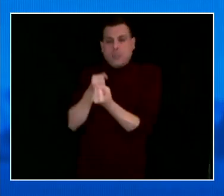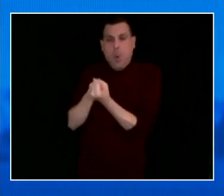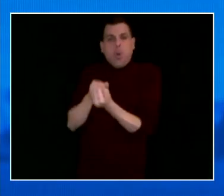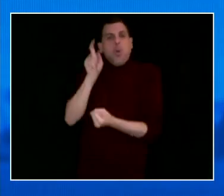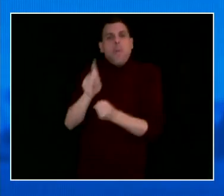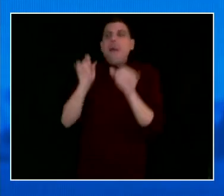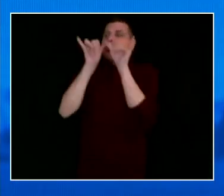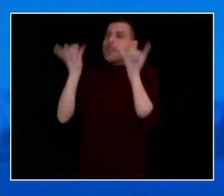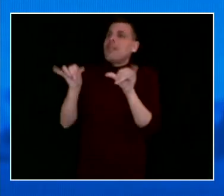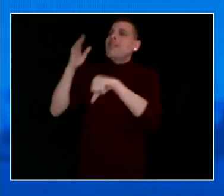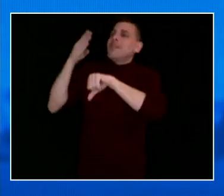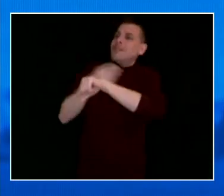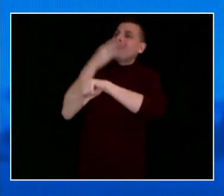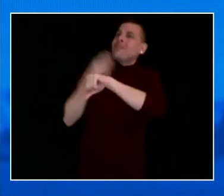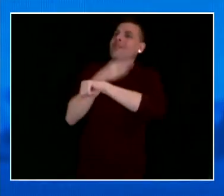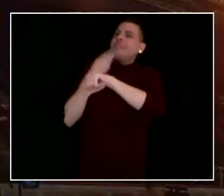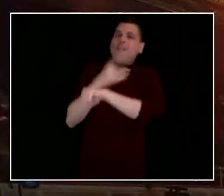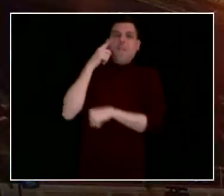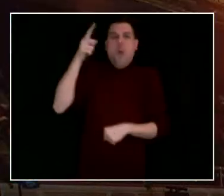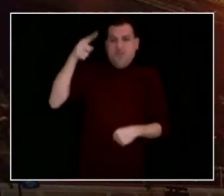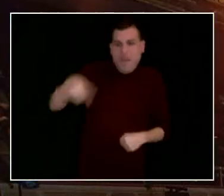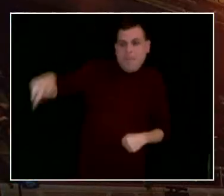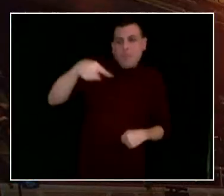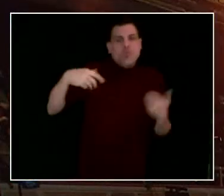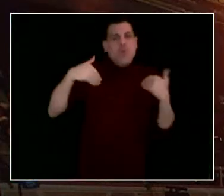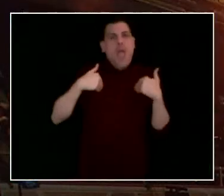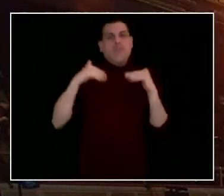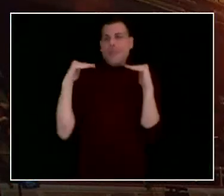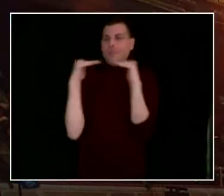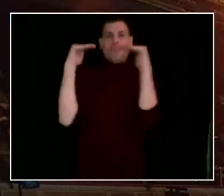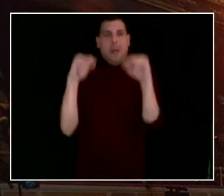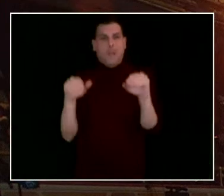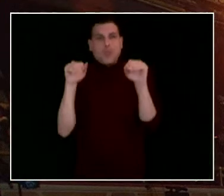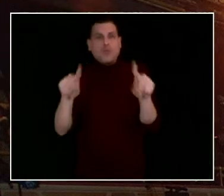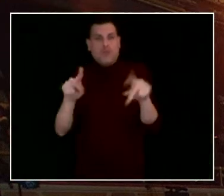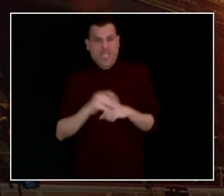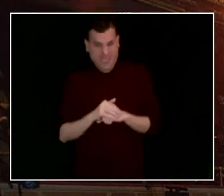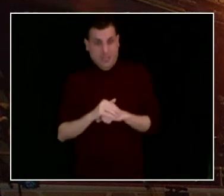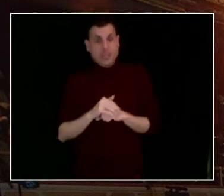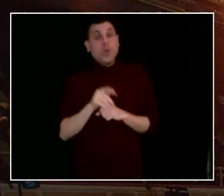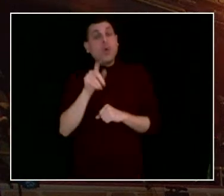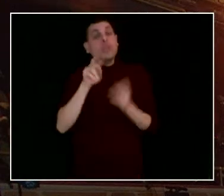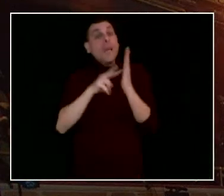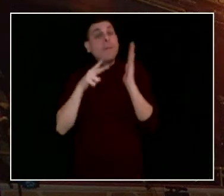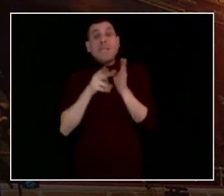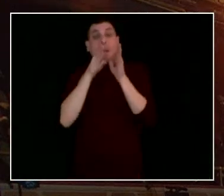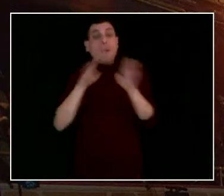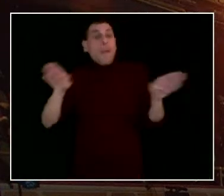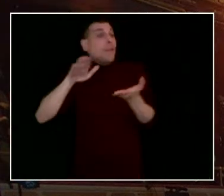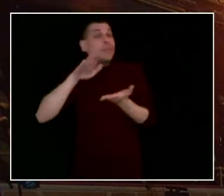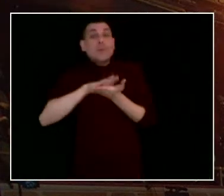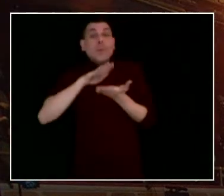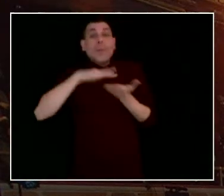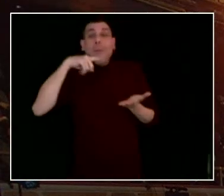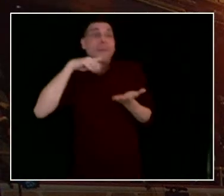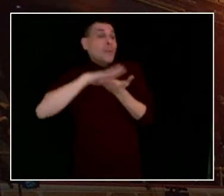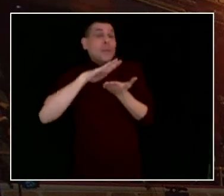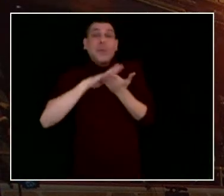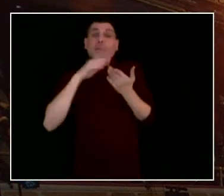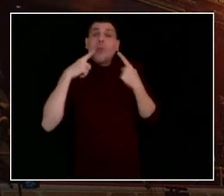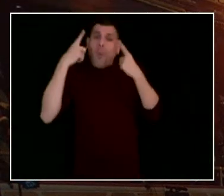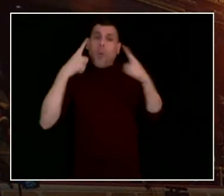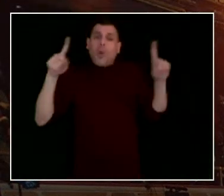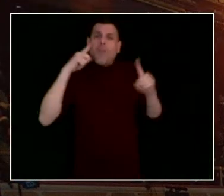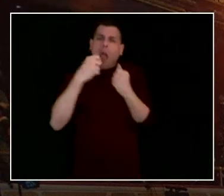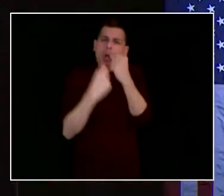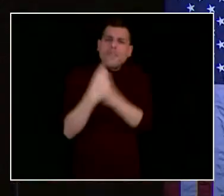is why from day one, we focus on making sure our public schools work for every student in every district. We launched new